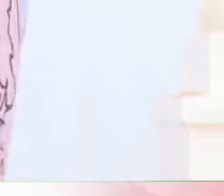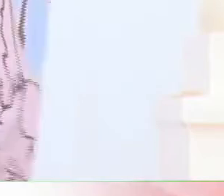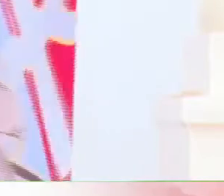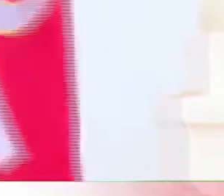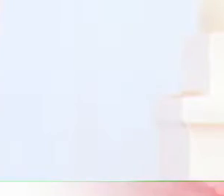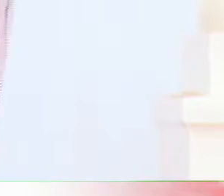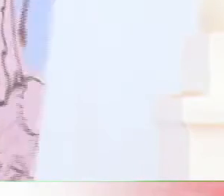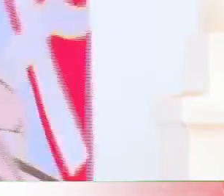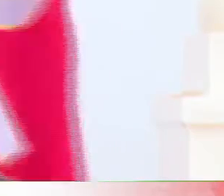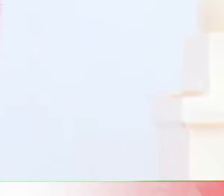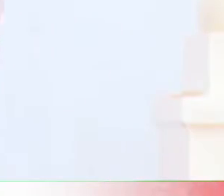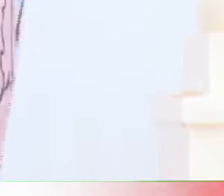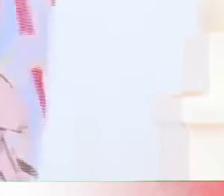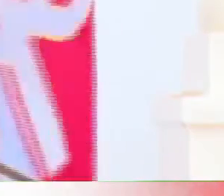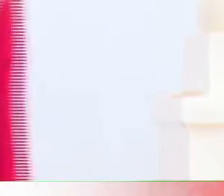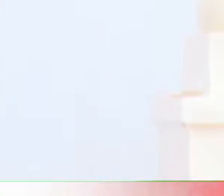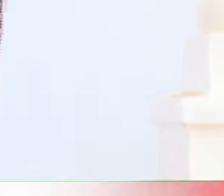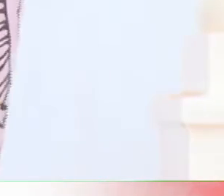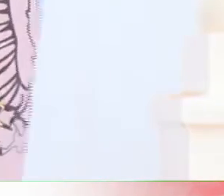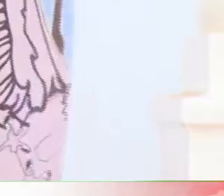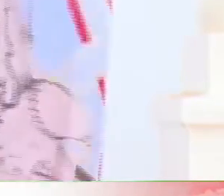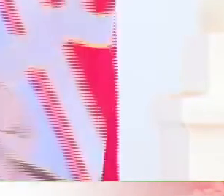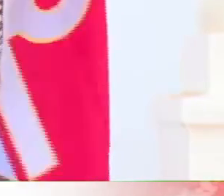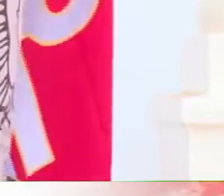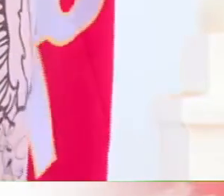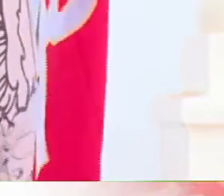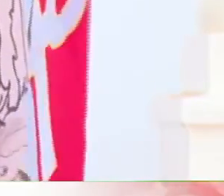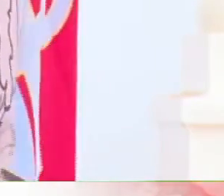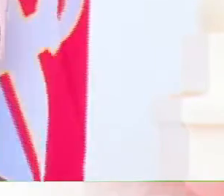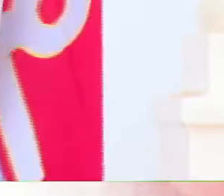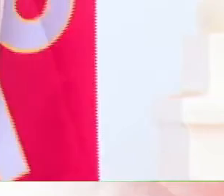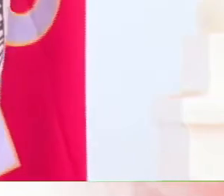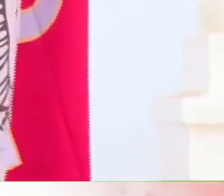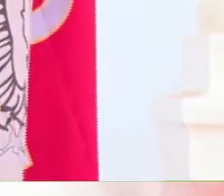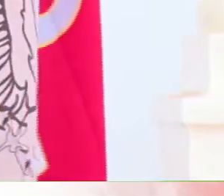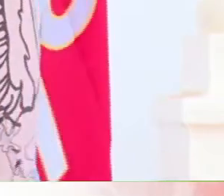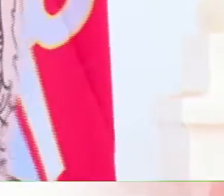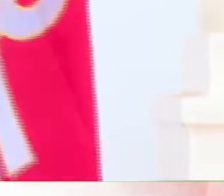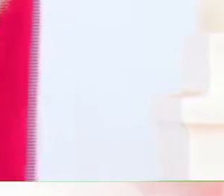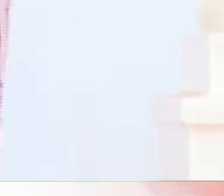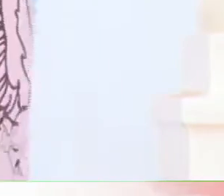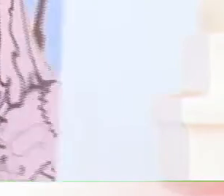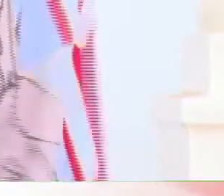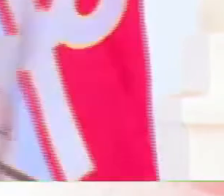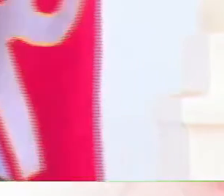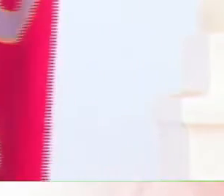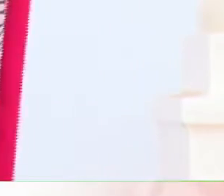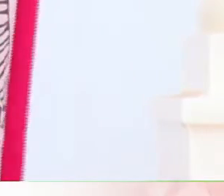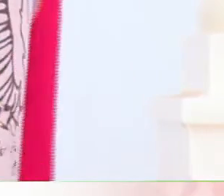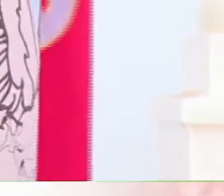ceremonies shall be conducted strictly within 72 hours of confirmation of death.